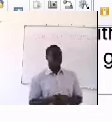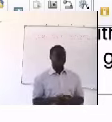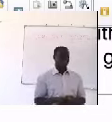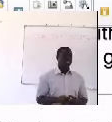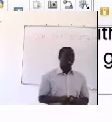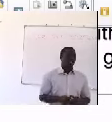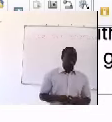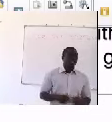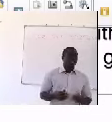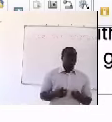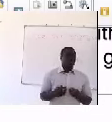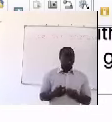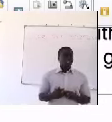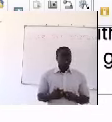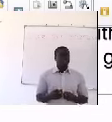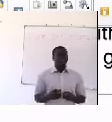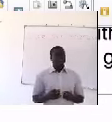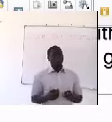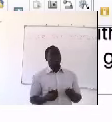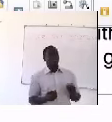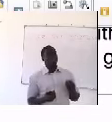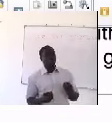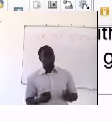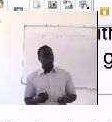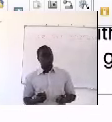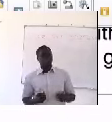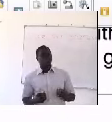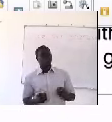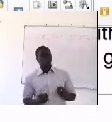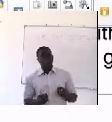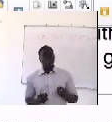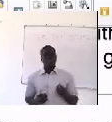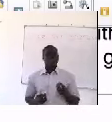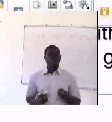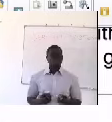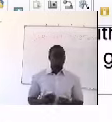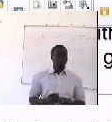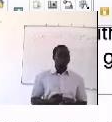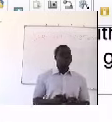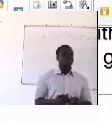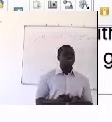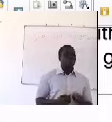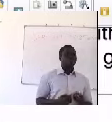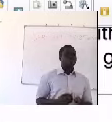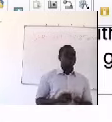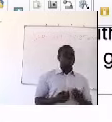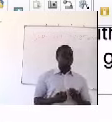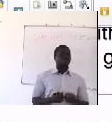smooth muscles around our skin or on the bicep and the tricep. Okay, and